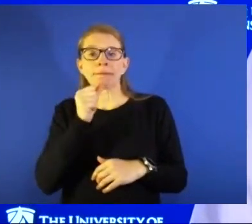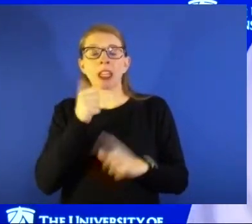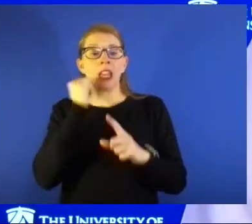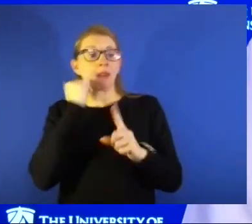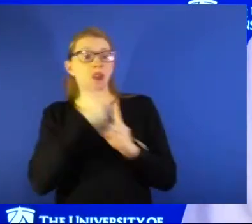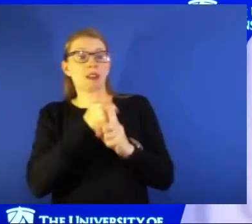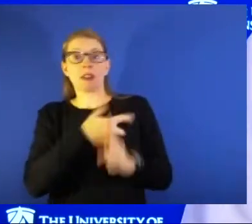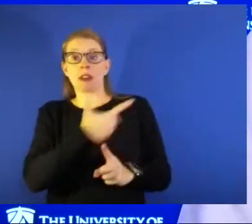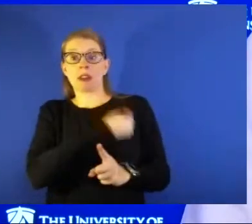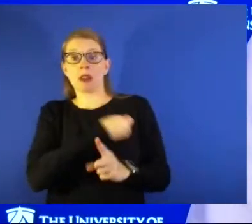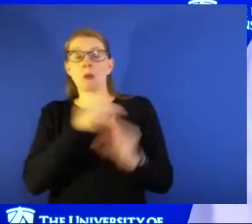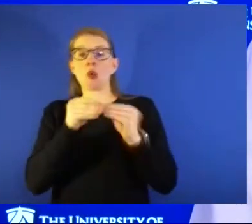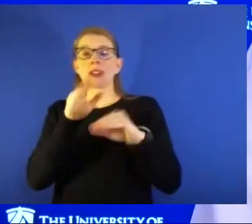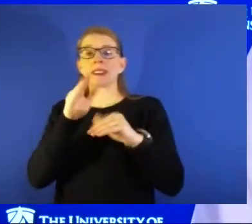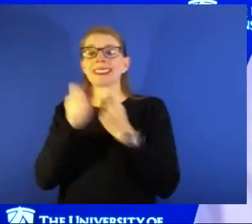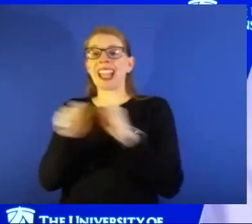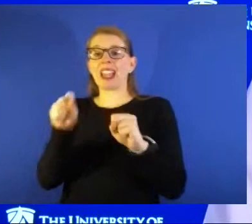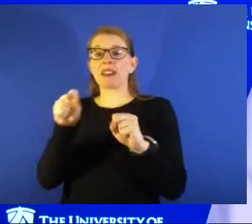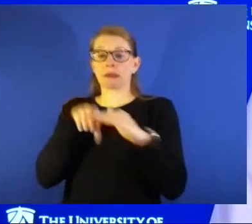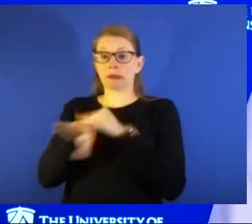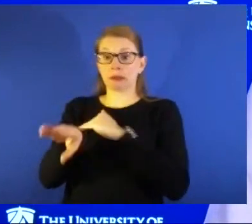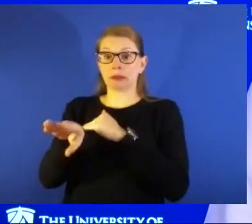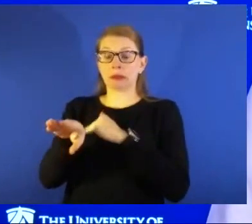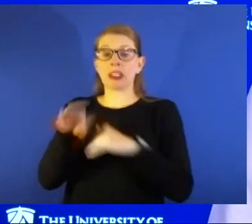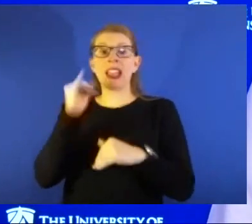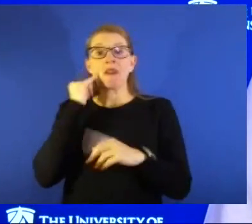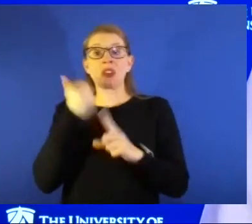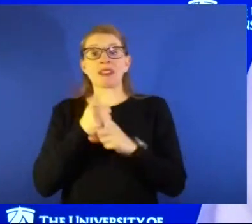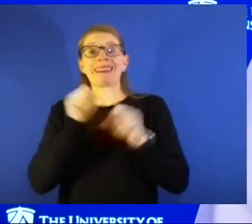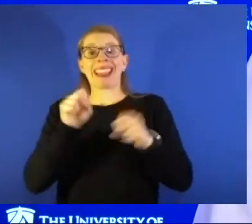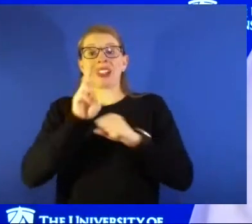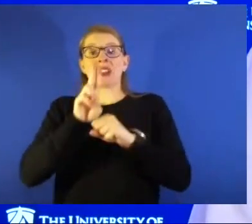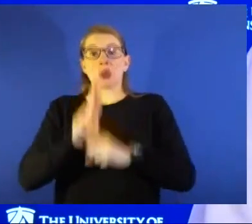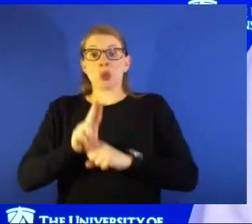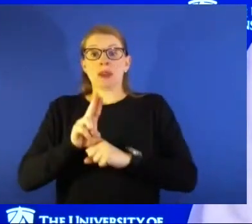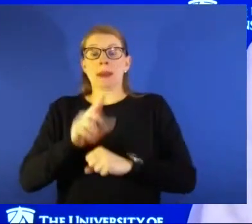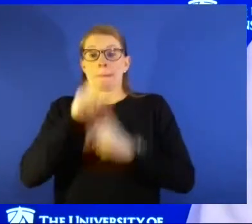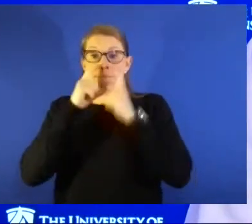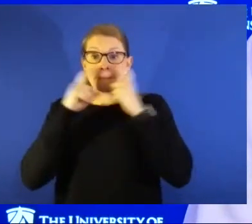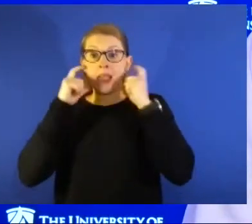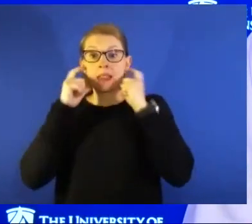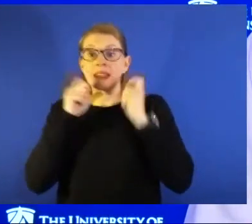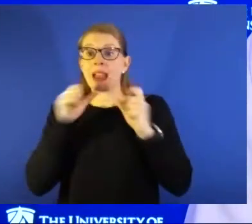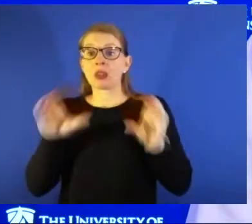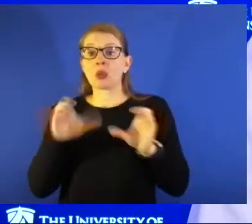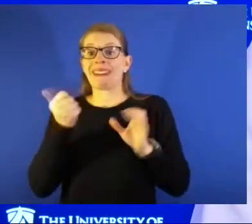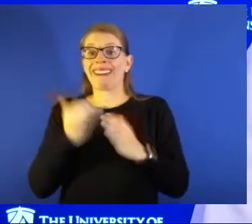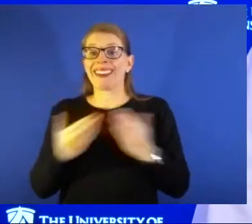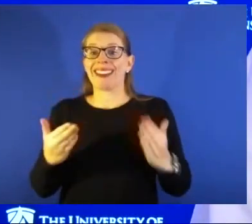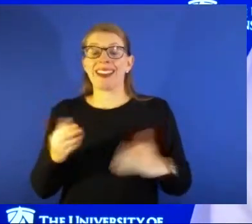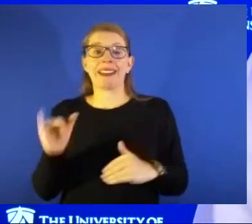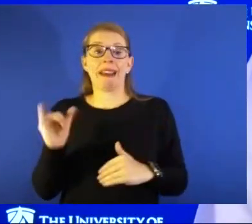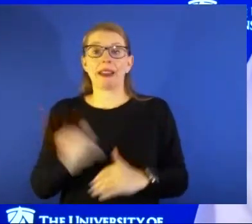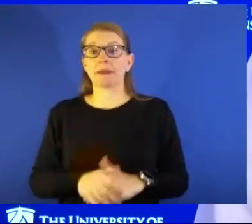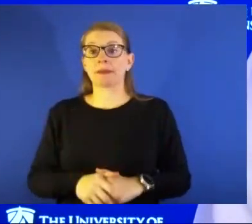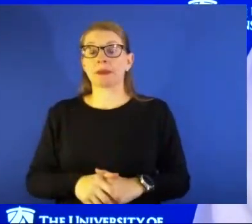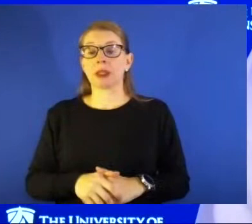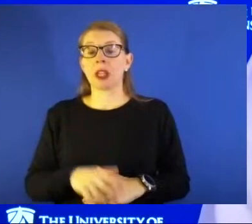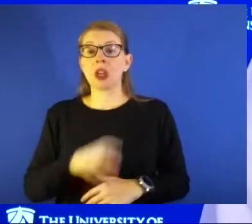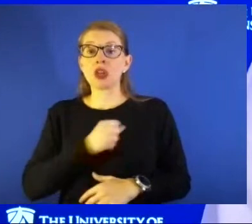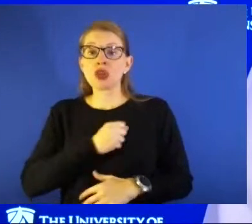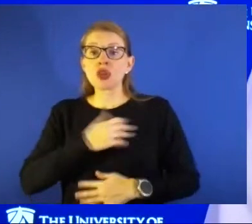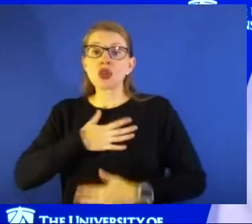more safe to go. If you can use a mask and you're not doing anything like cardio or anything like